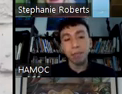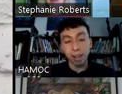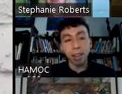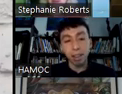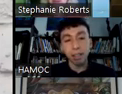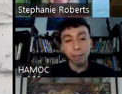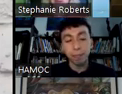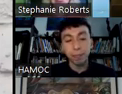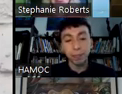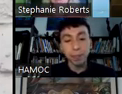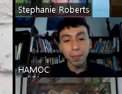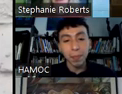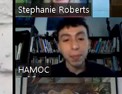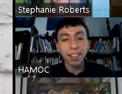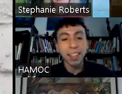emotions and feelings.